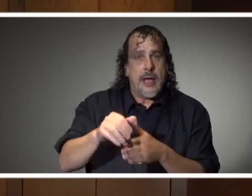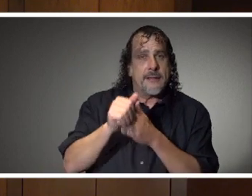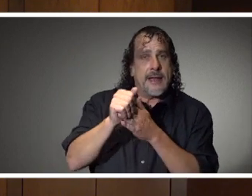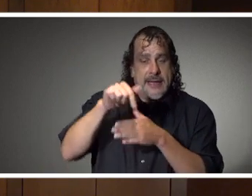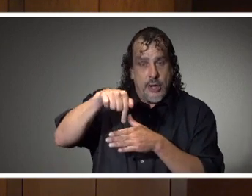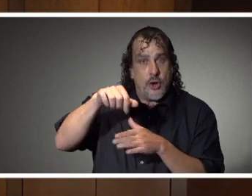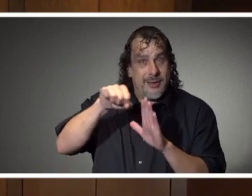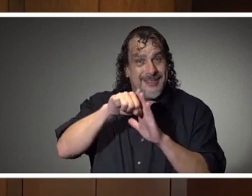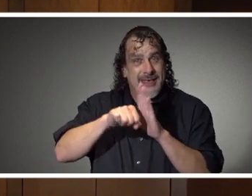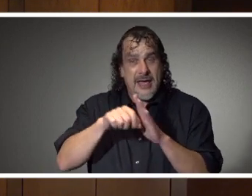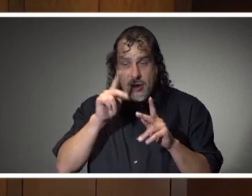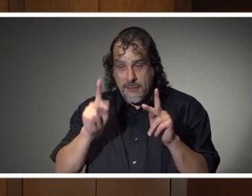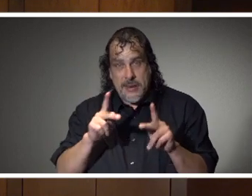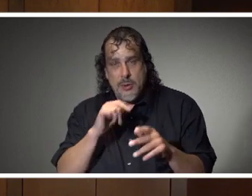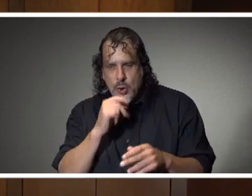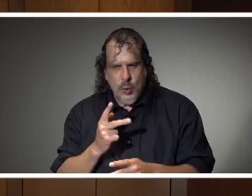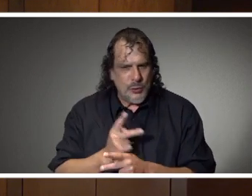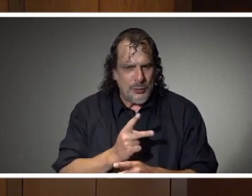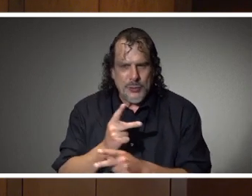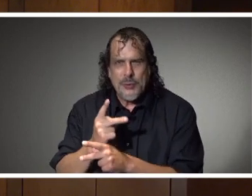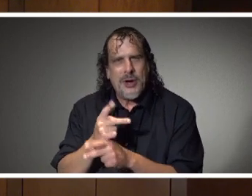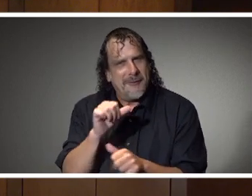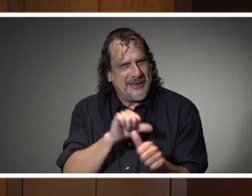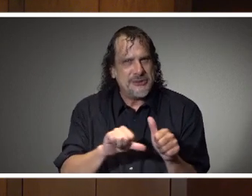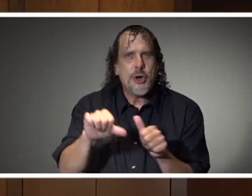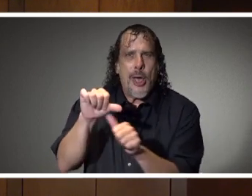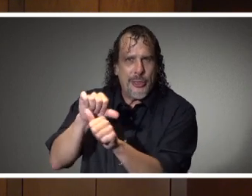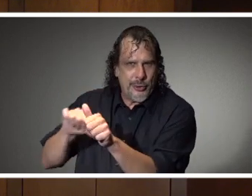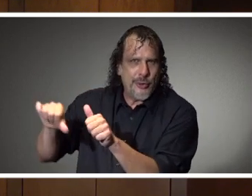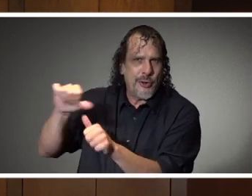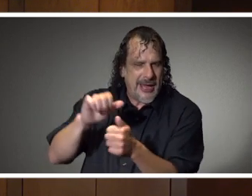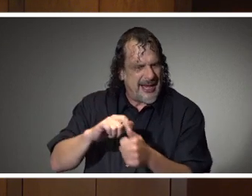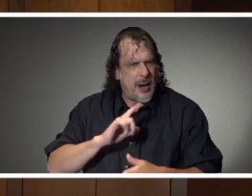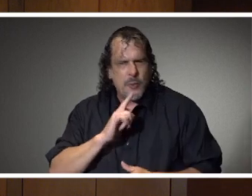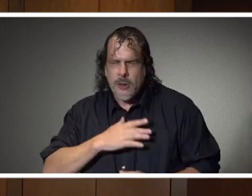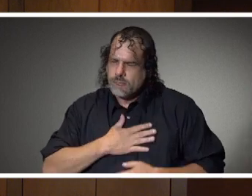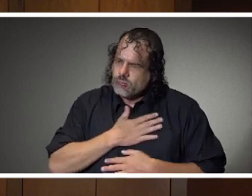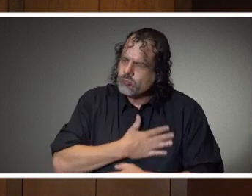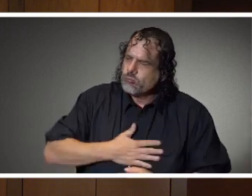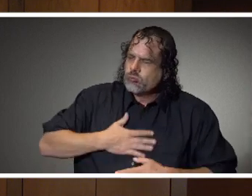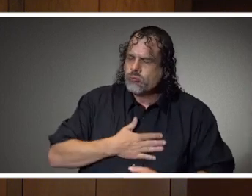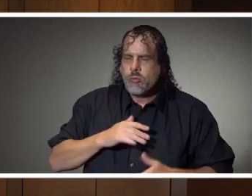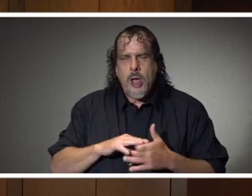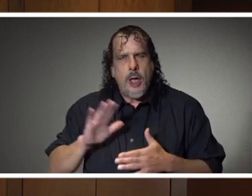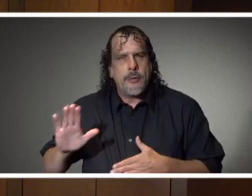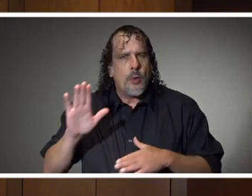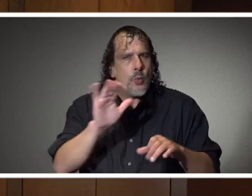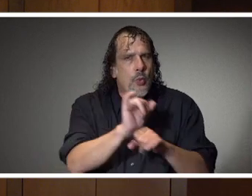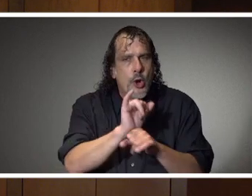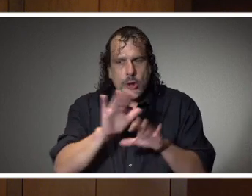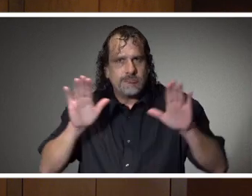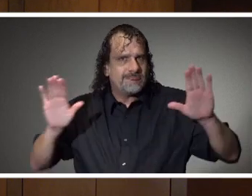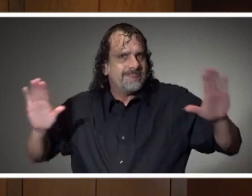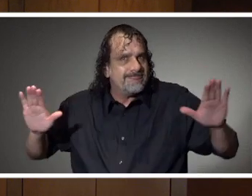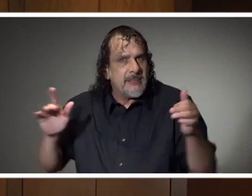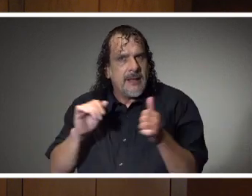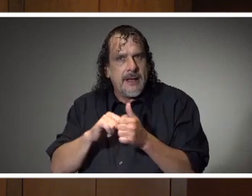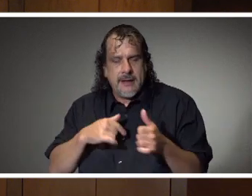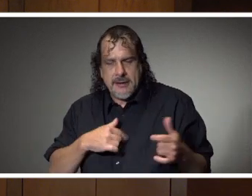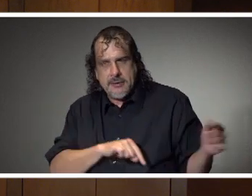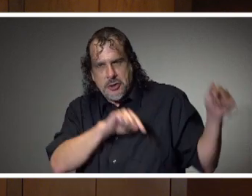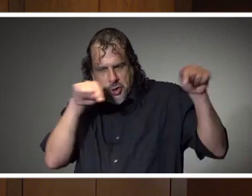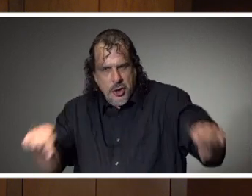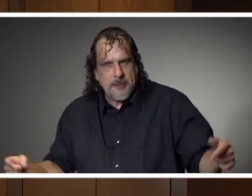people who care about one another. And I sincerely appreciate the work that is going on, to have the opportunity to come before you